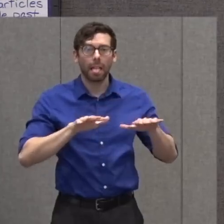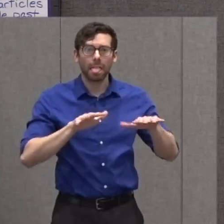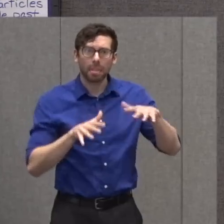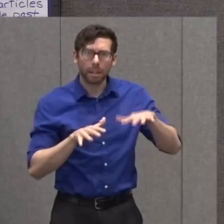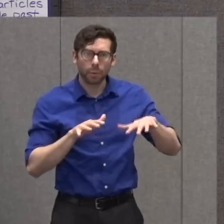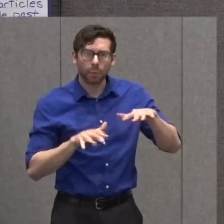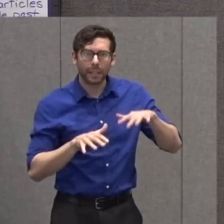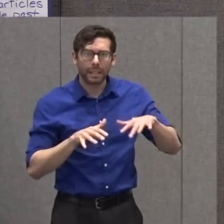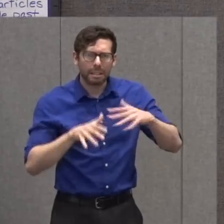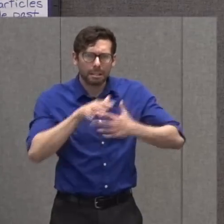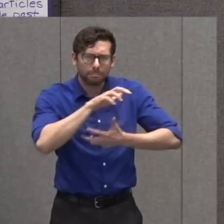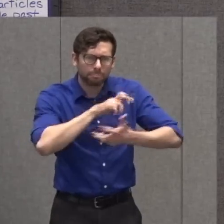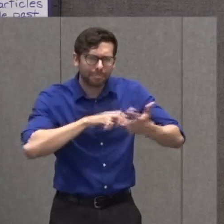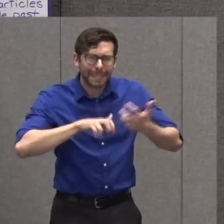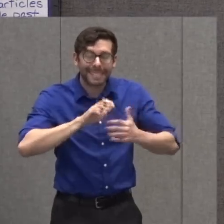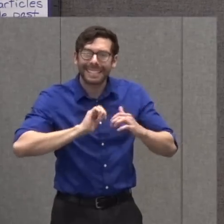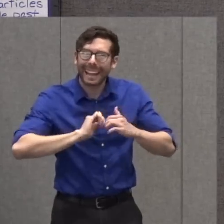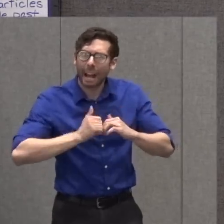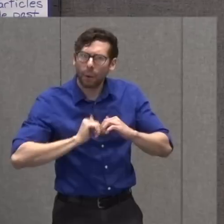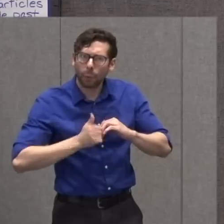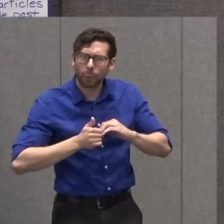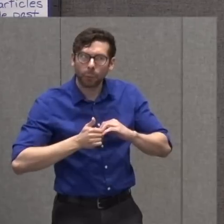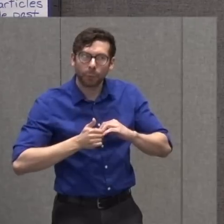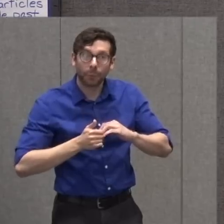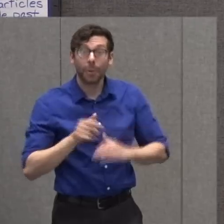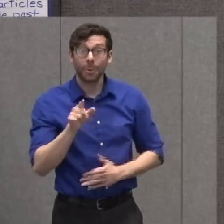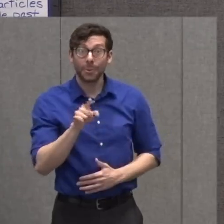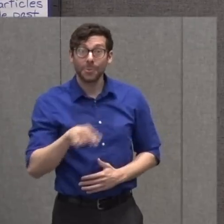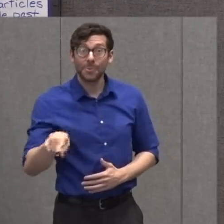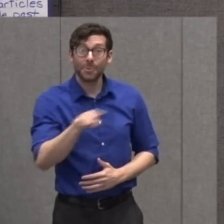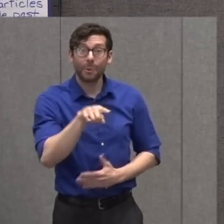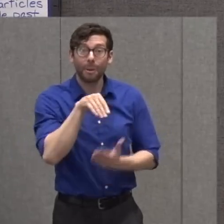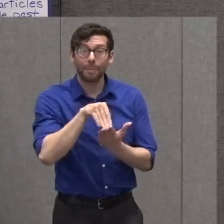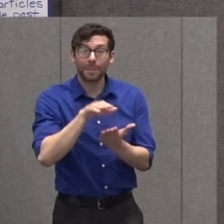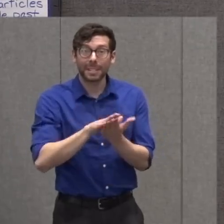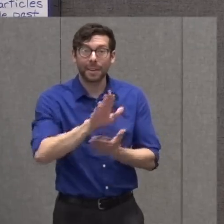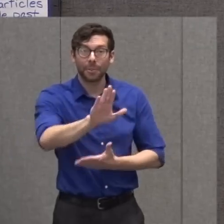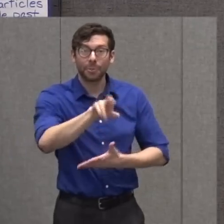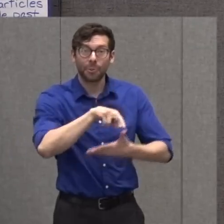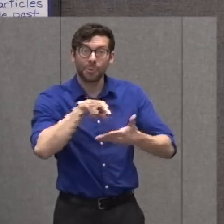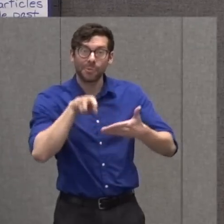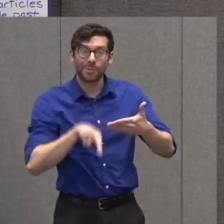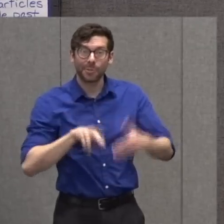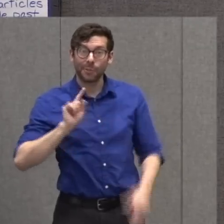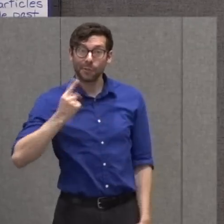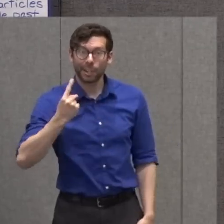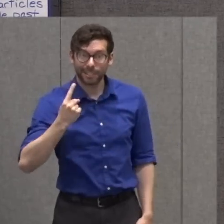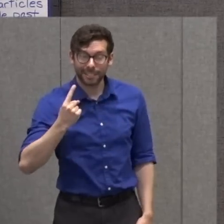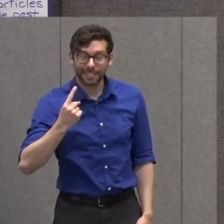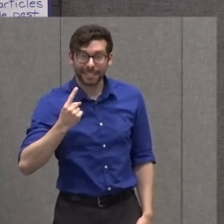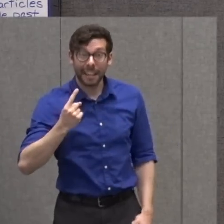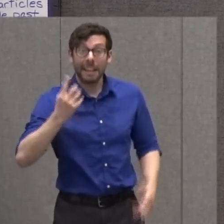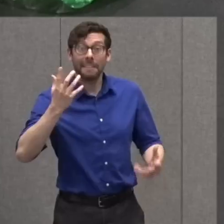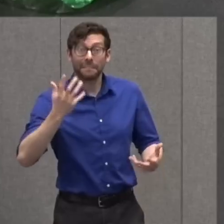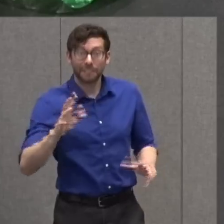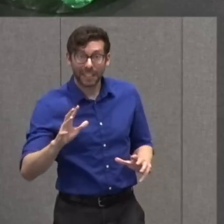Wow. I think you should write your results first, Yes. and then we'll check them with what Miss Mays and I